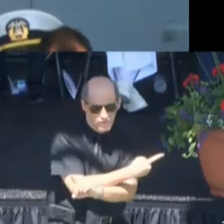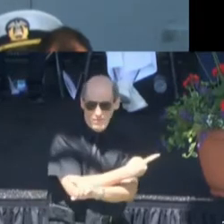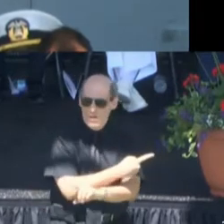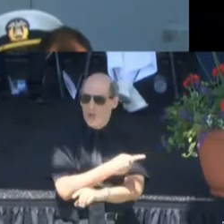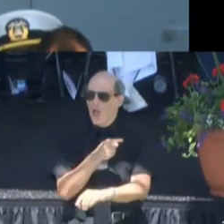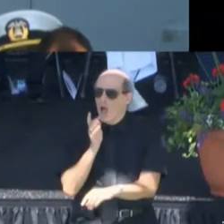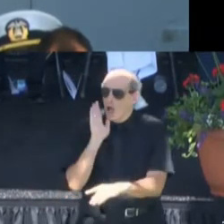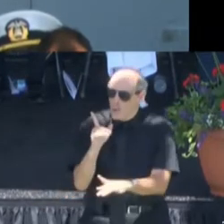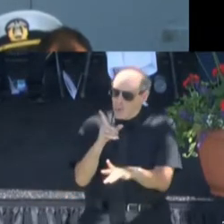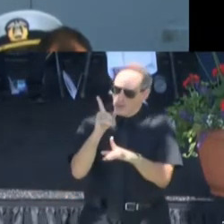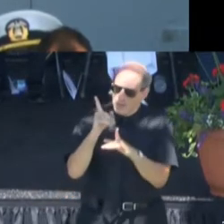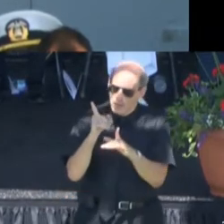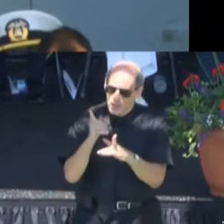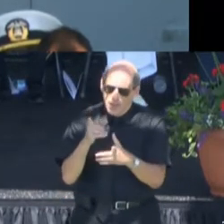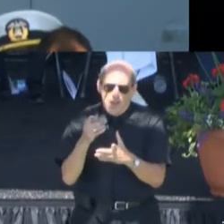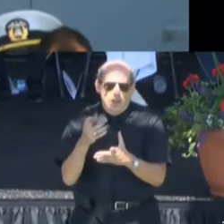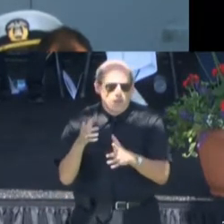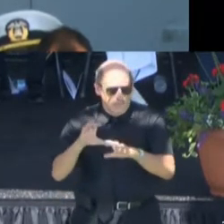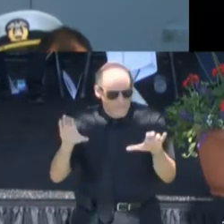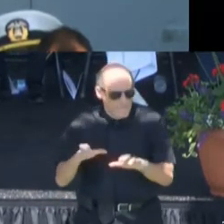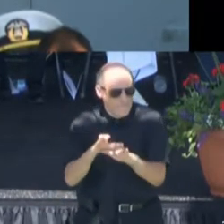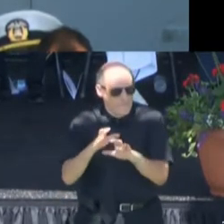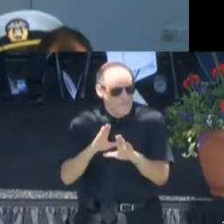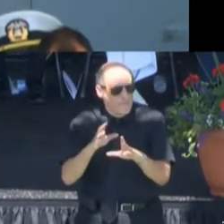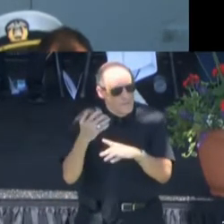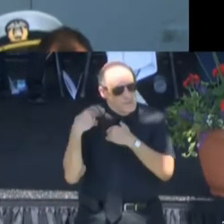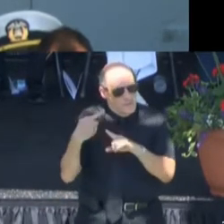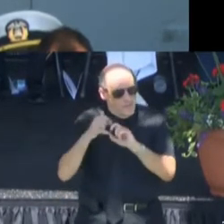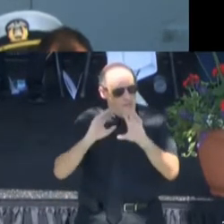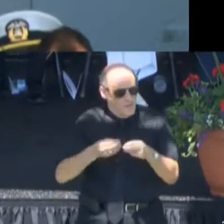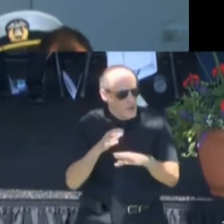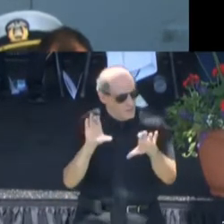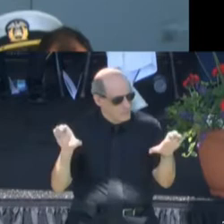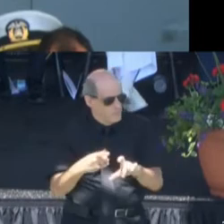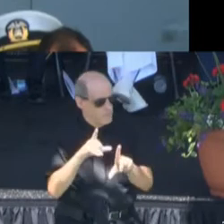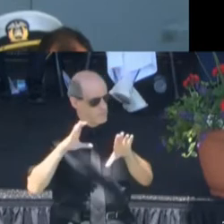And that I will well and faithfully discharge the duties of the office